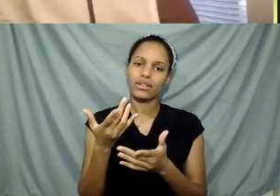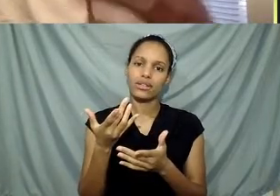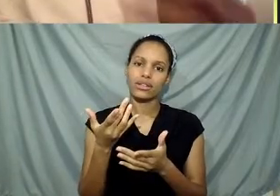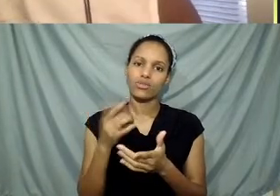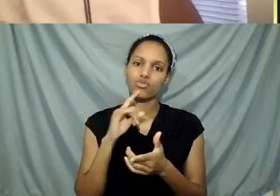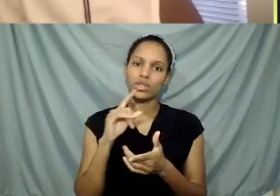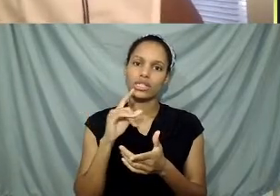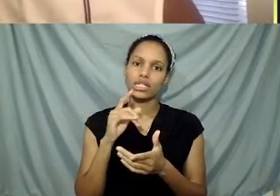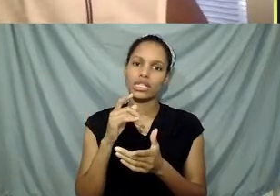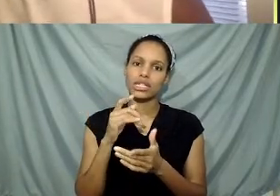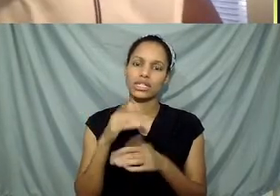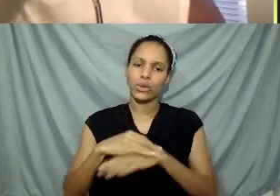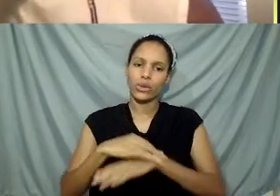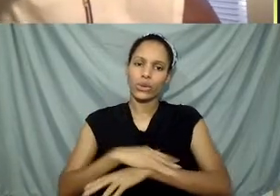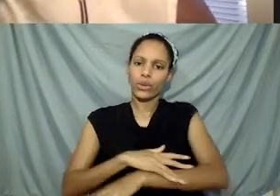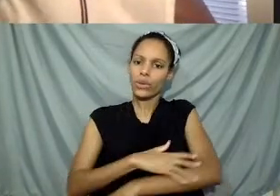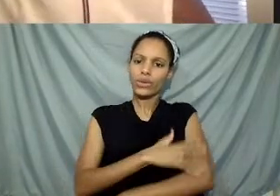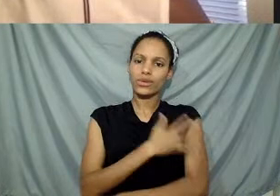runs deep in your veins?